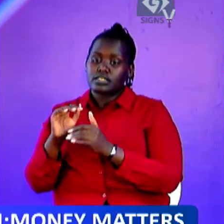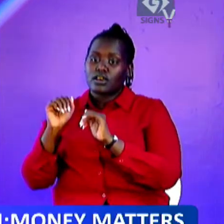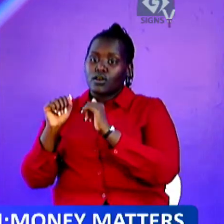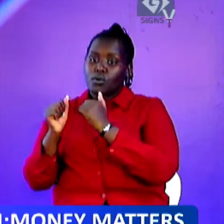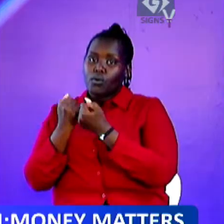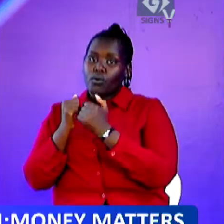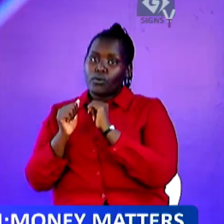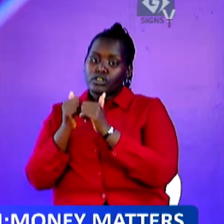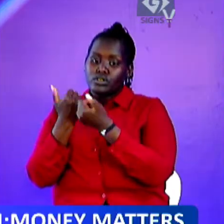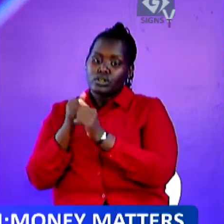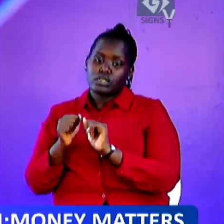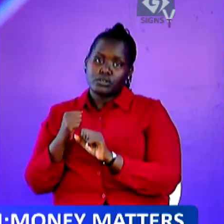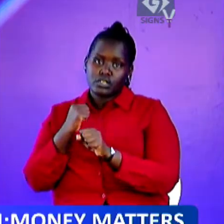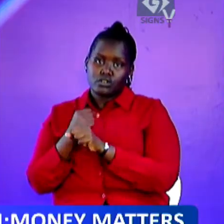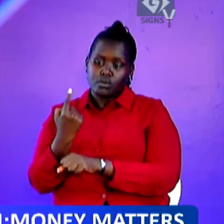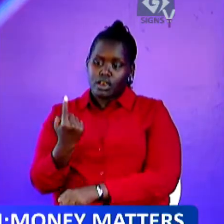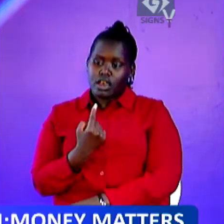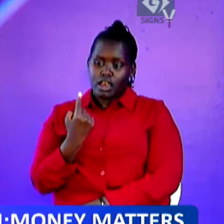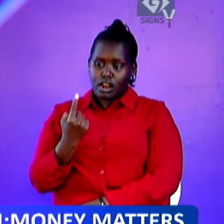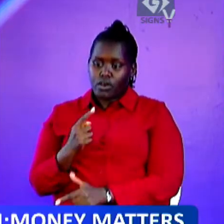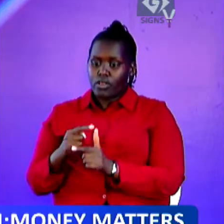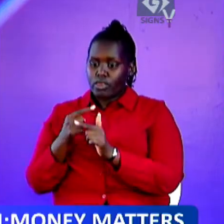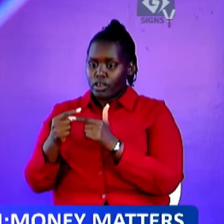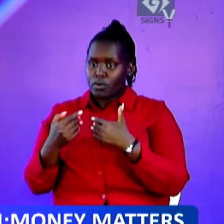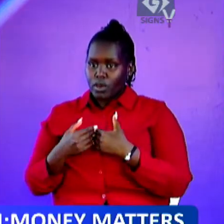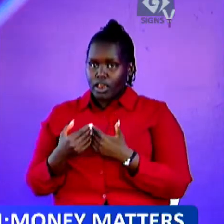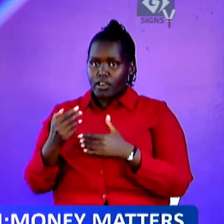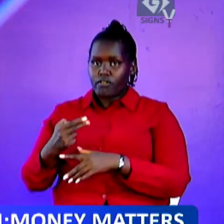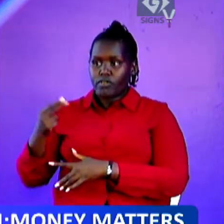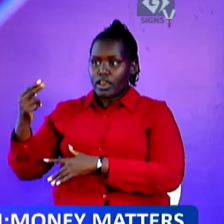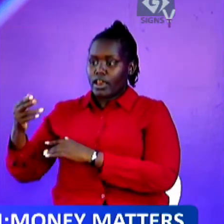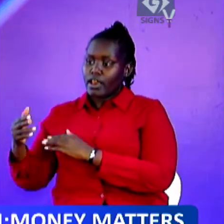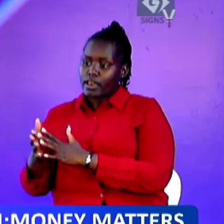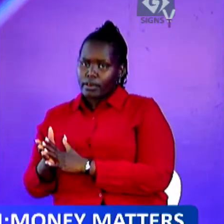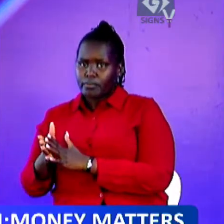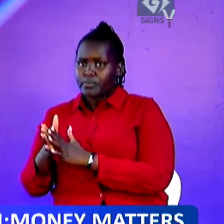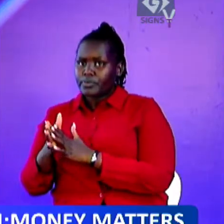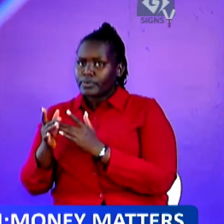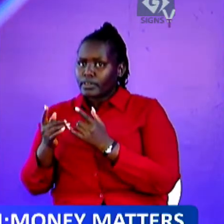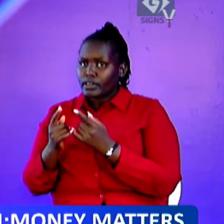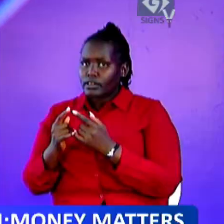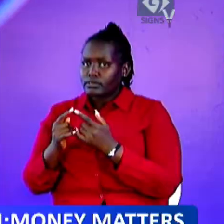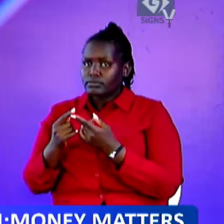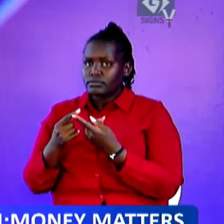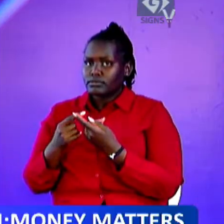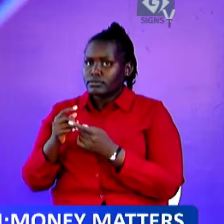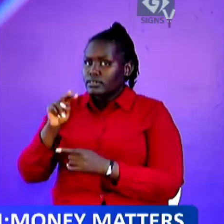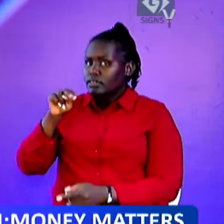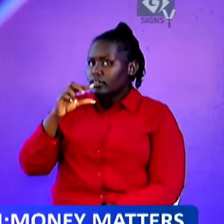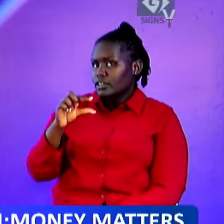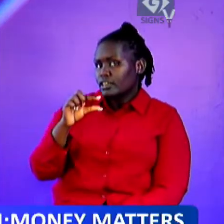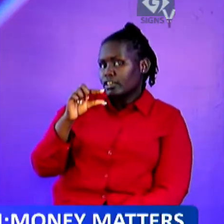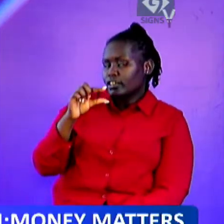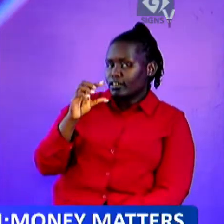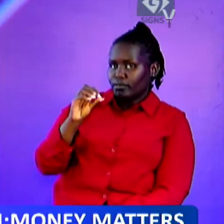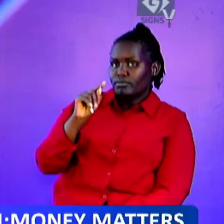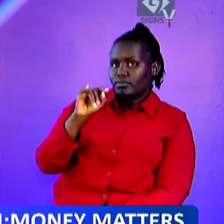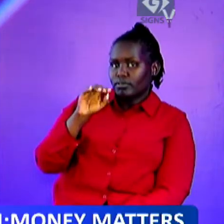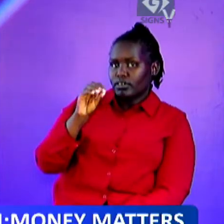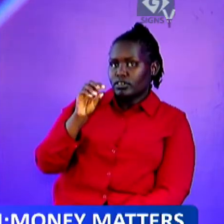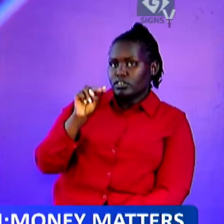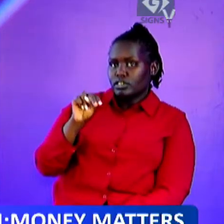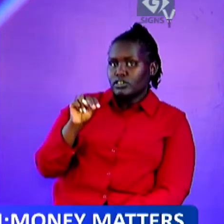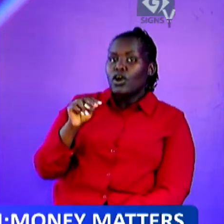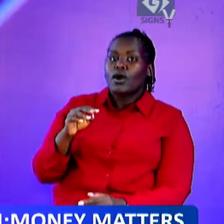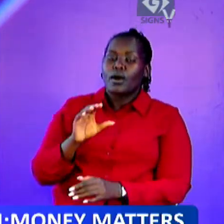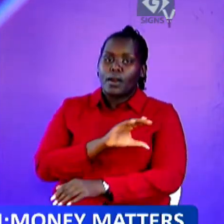course, with more money, there is higher negotiating power. So any entity, be it a bank, be it even Science TV, if they are